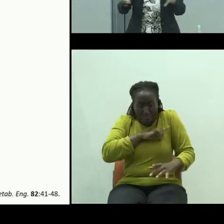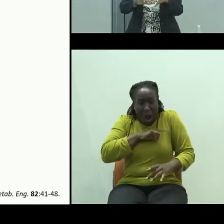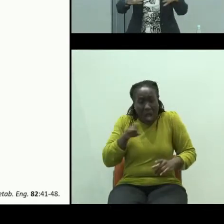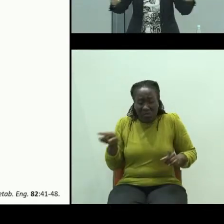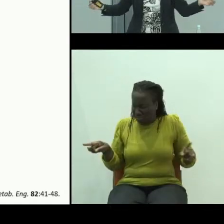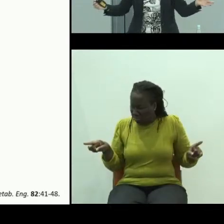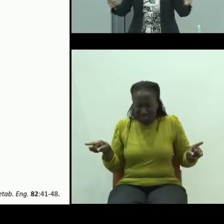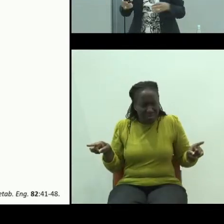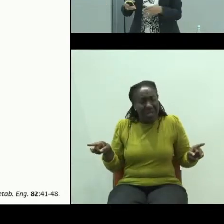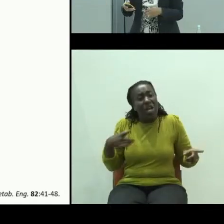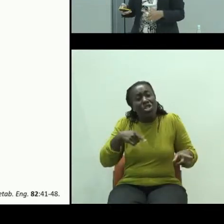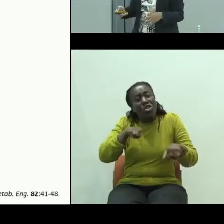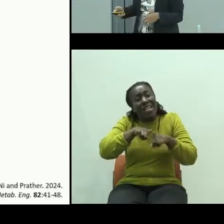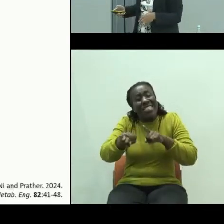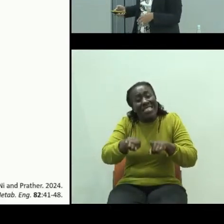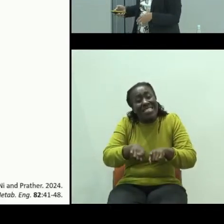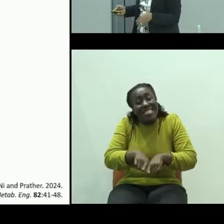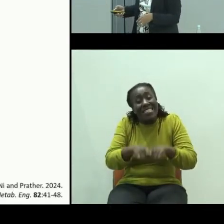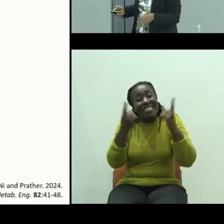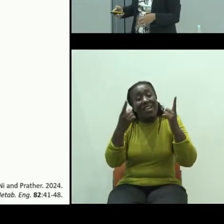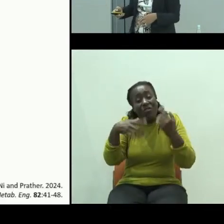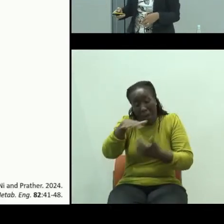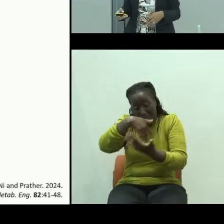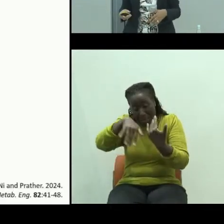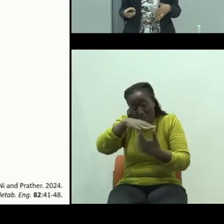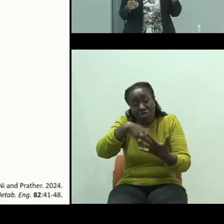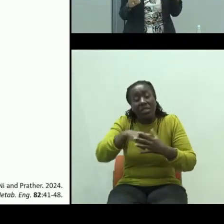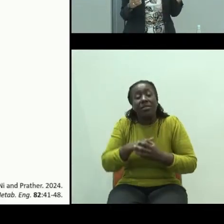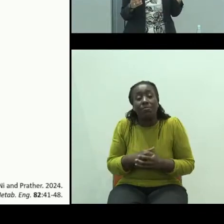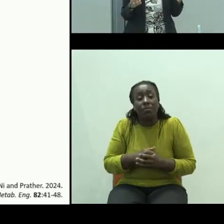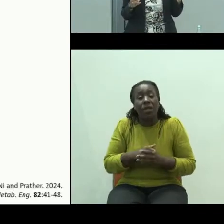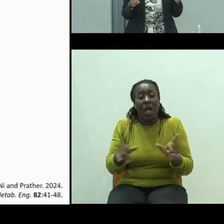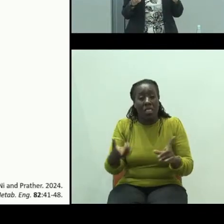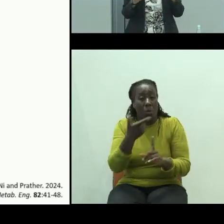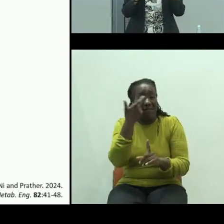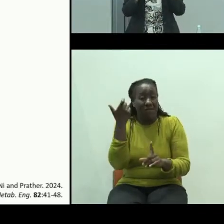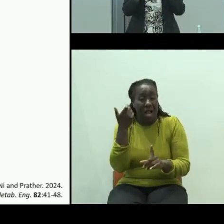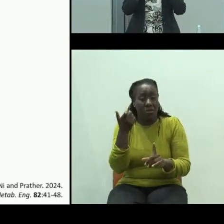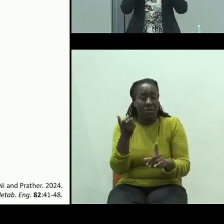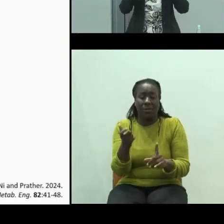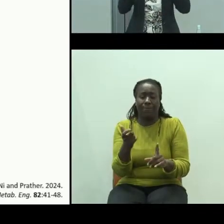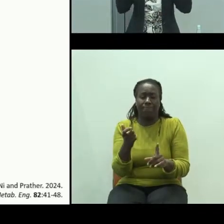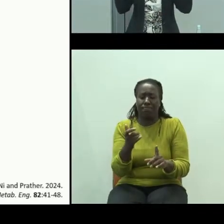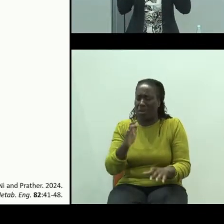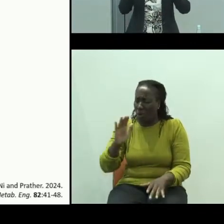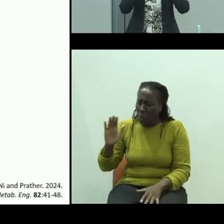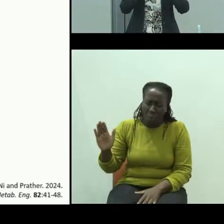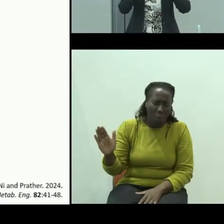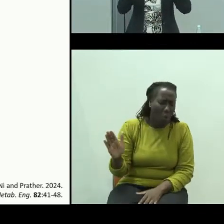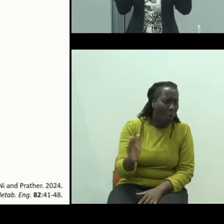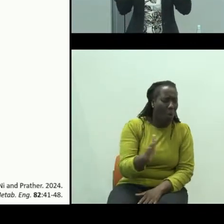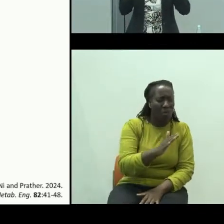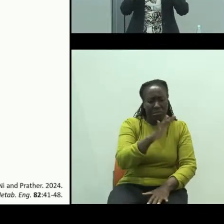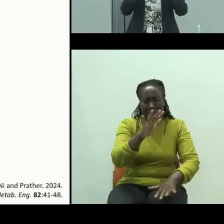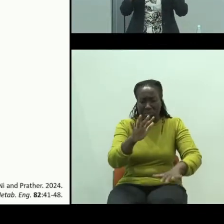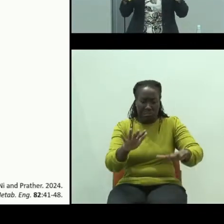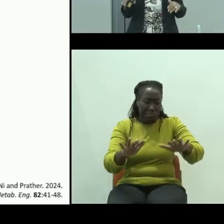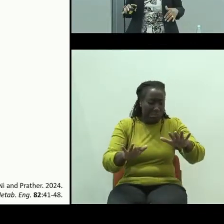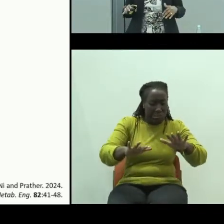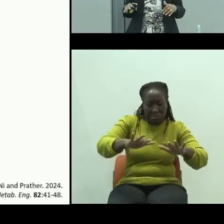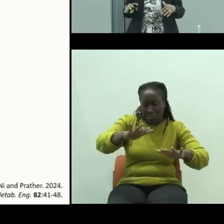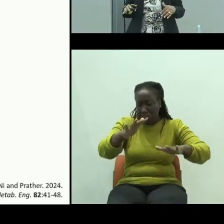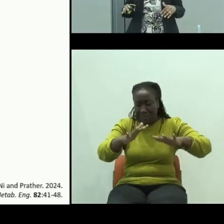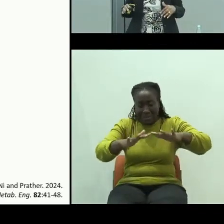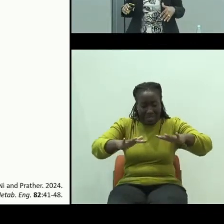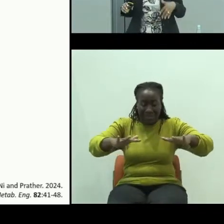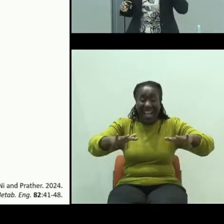And then as we tried a different mixture of the 2 substrates, we actually found that they all pretty much evened out to the